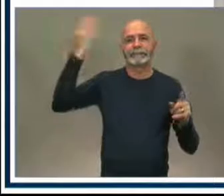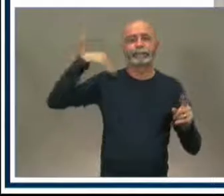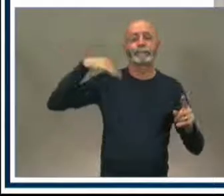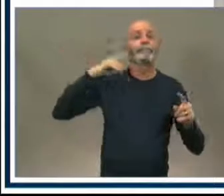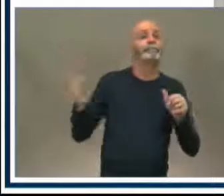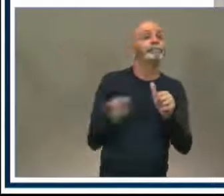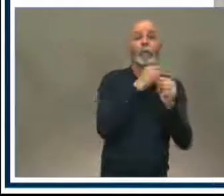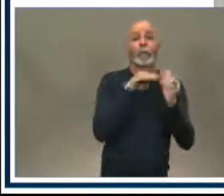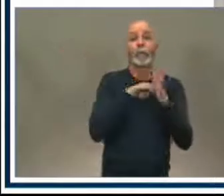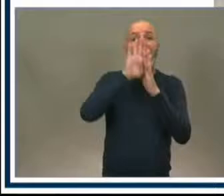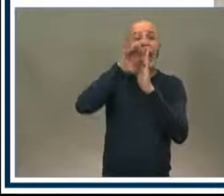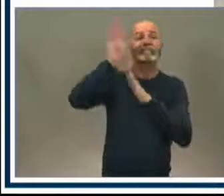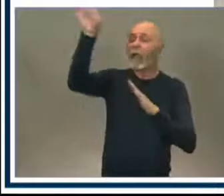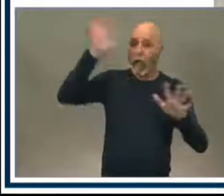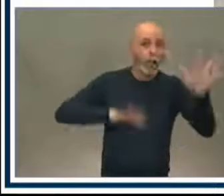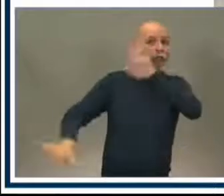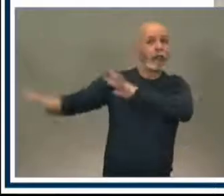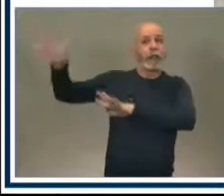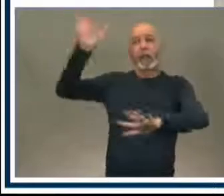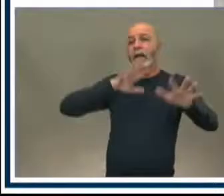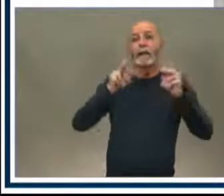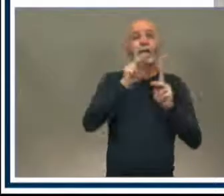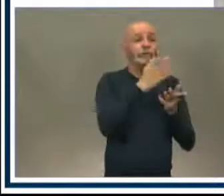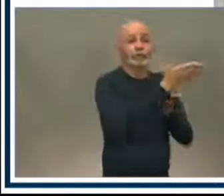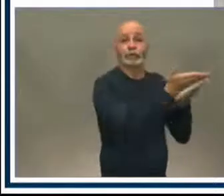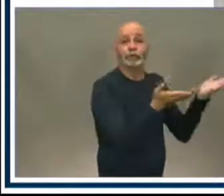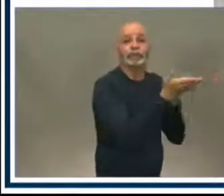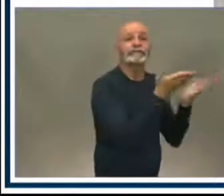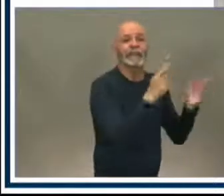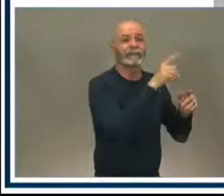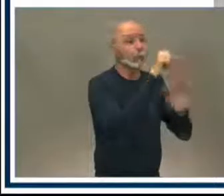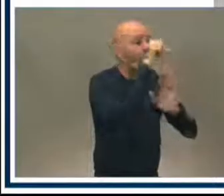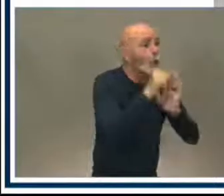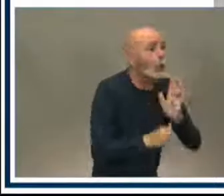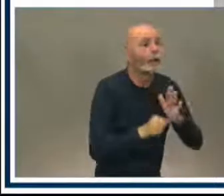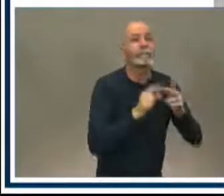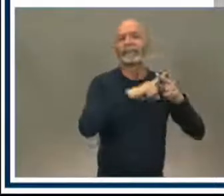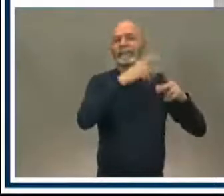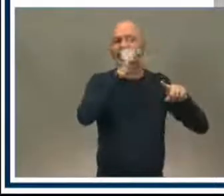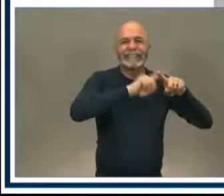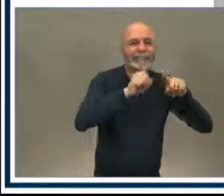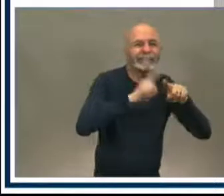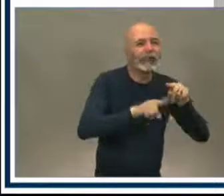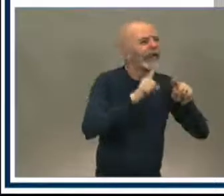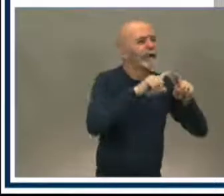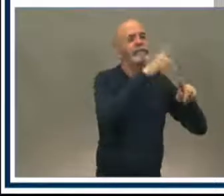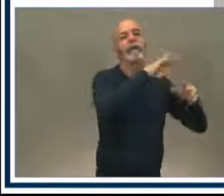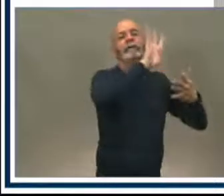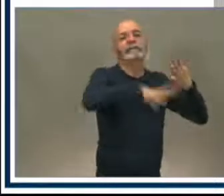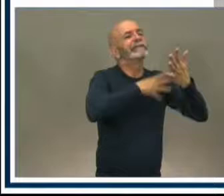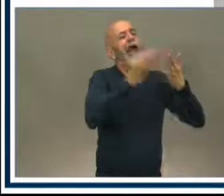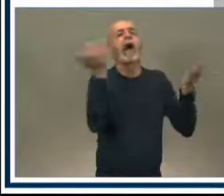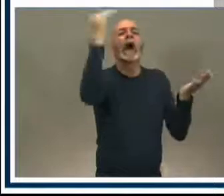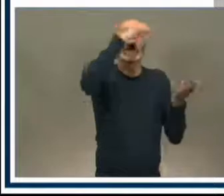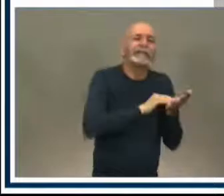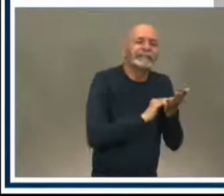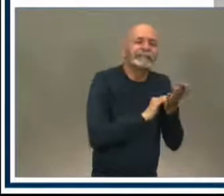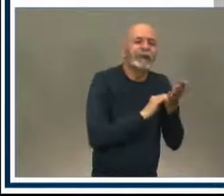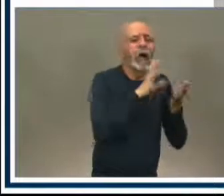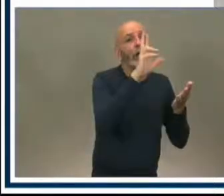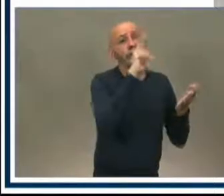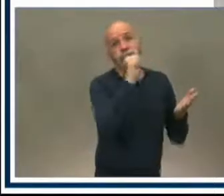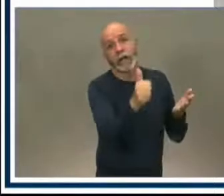some services had to be rescheduled. We don't want to get there, but so we're really, really hopeful